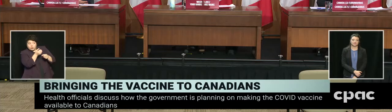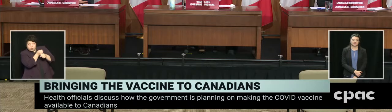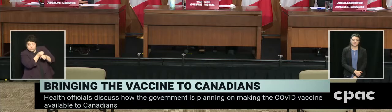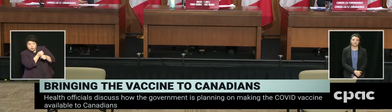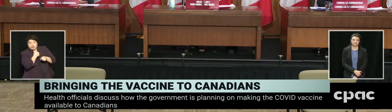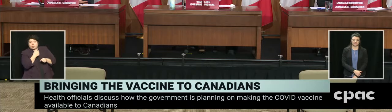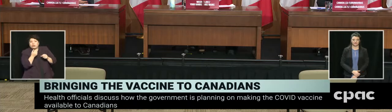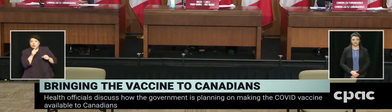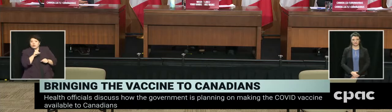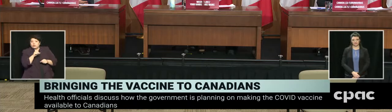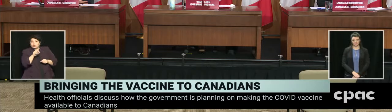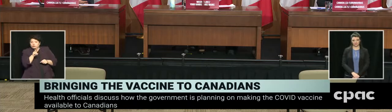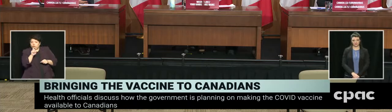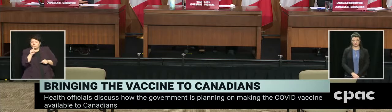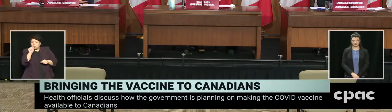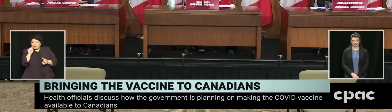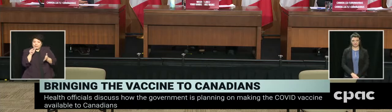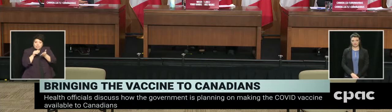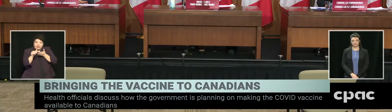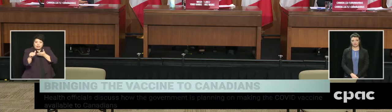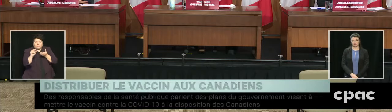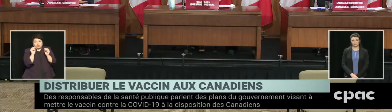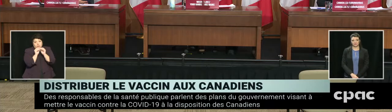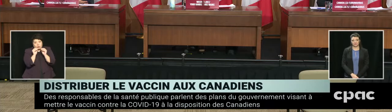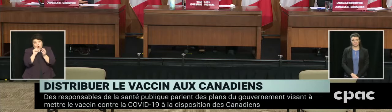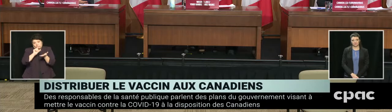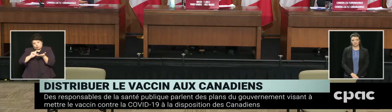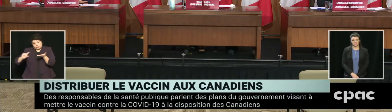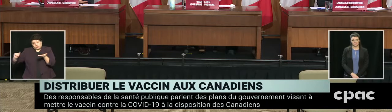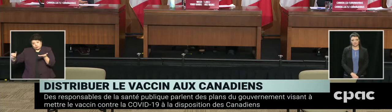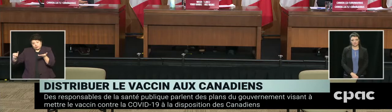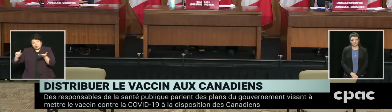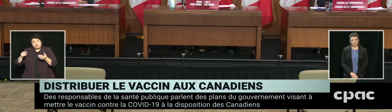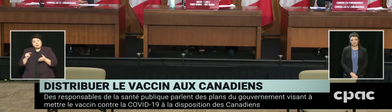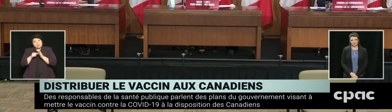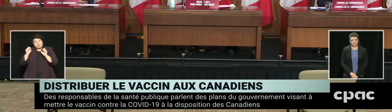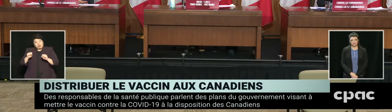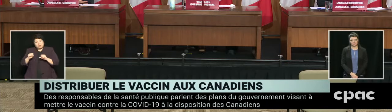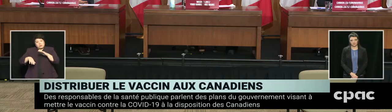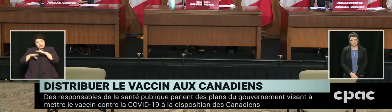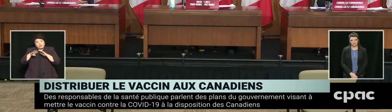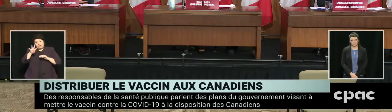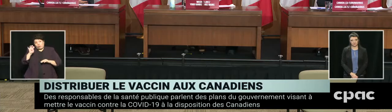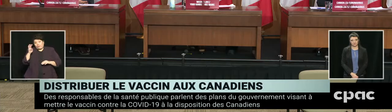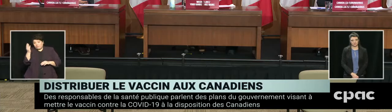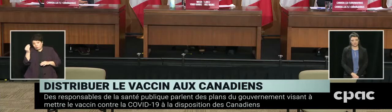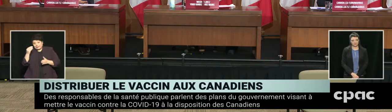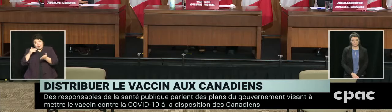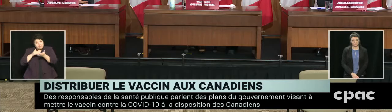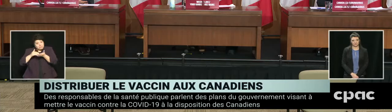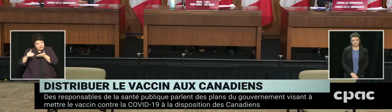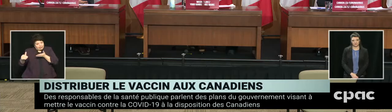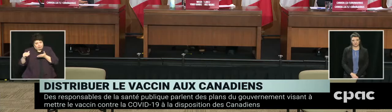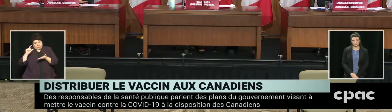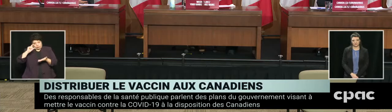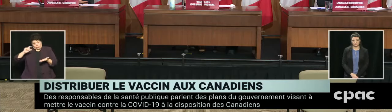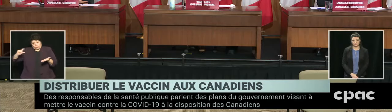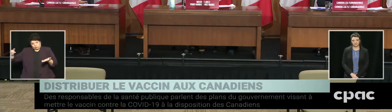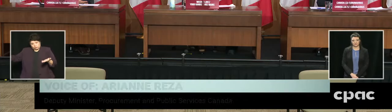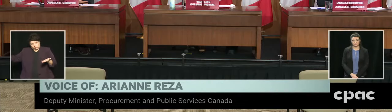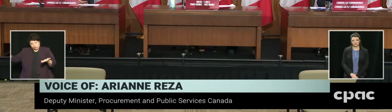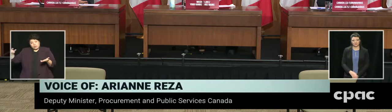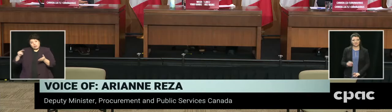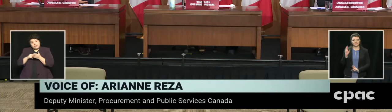million additional doses. This means that we have the potential to access up to 414 million doses. This